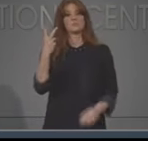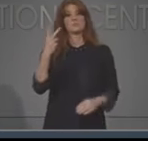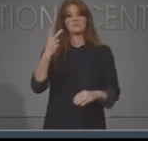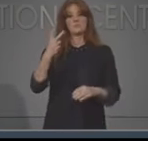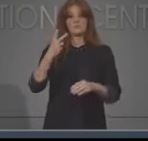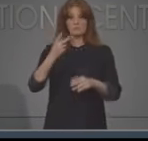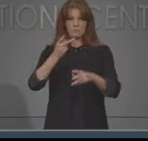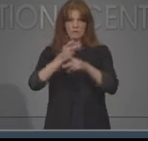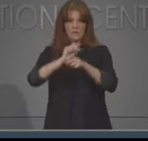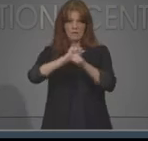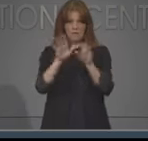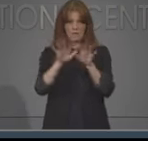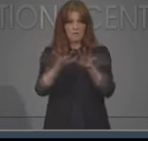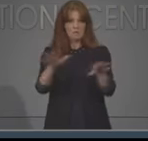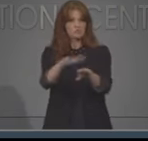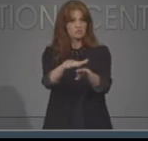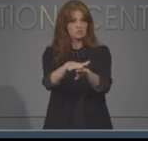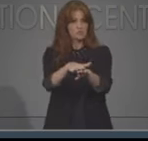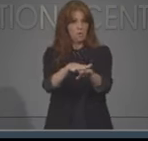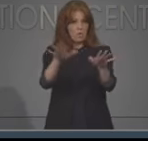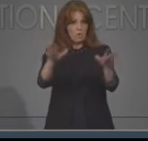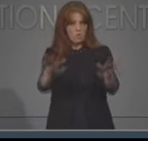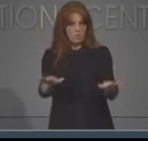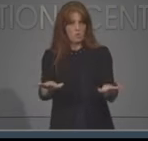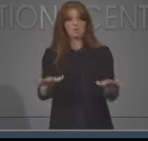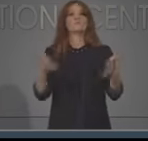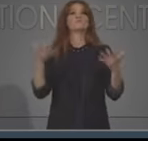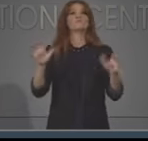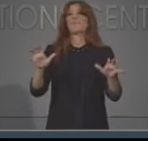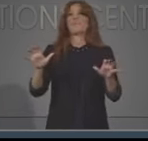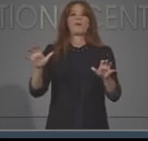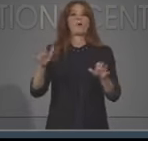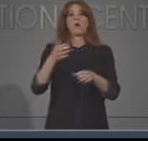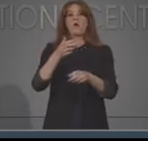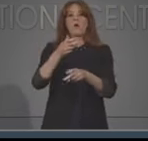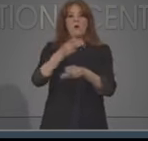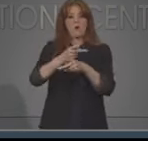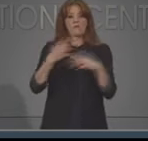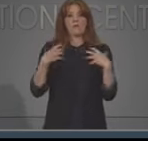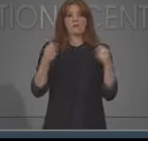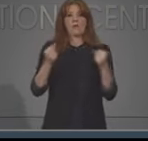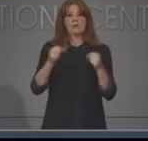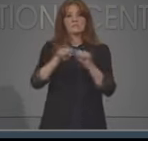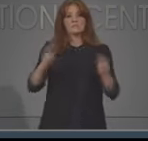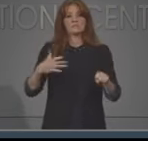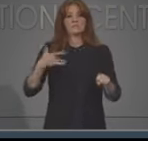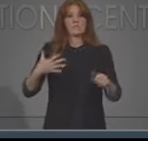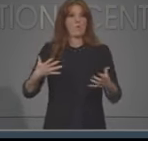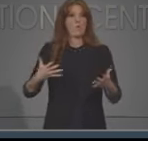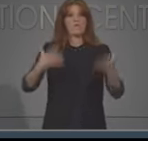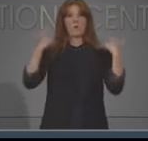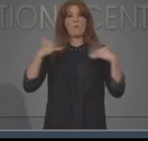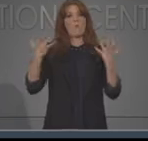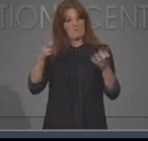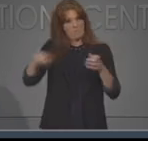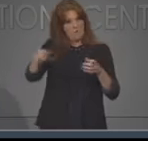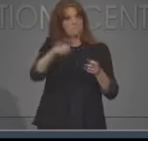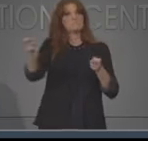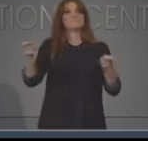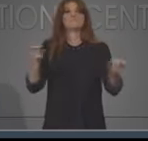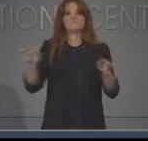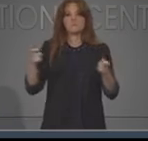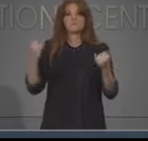viral spread low. We don't want to risk overwhelming our healthcare system. Today, I'm going to provide an update on